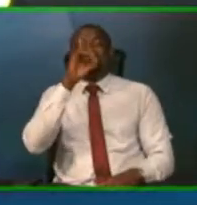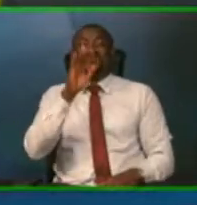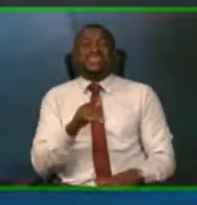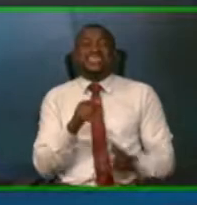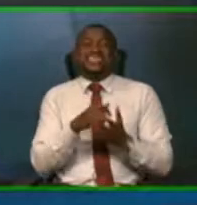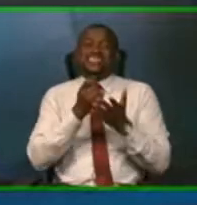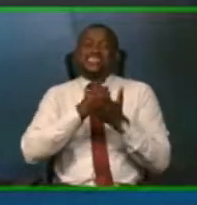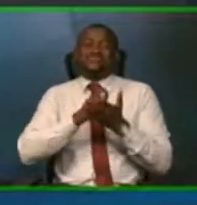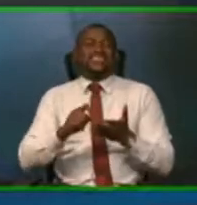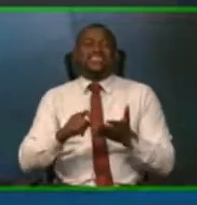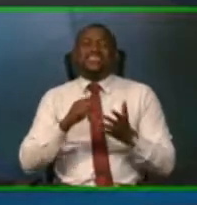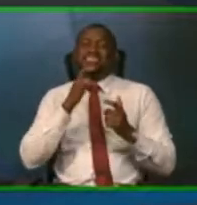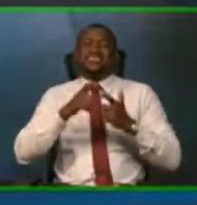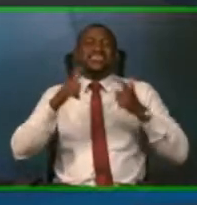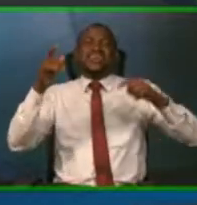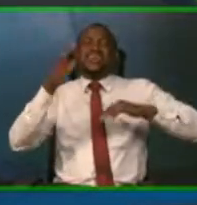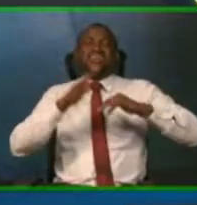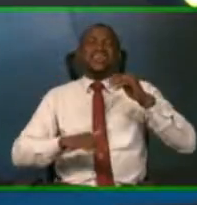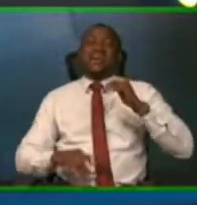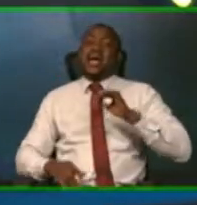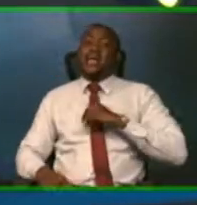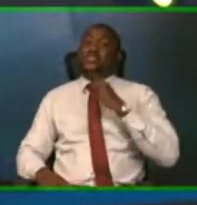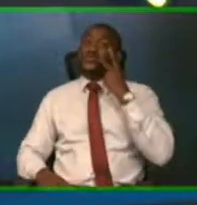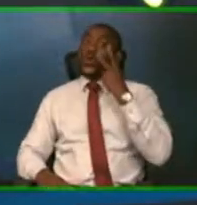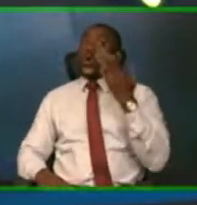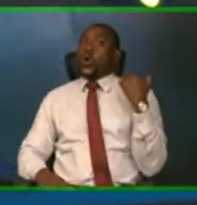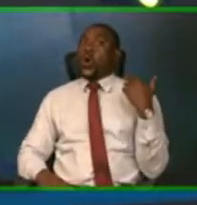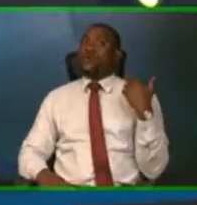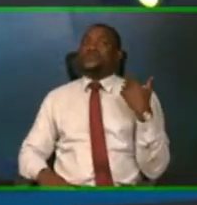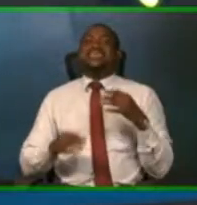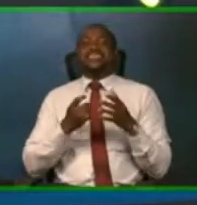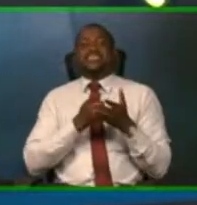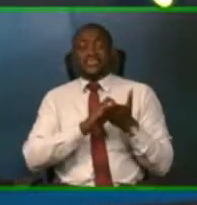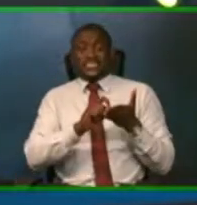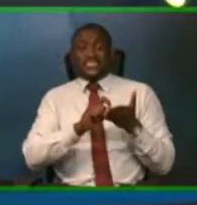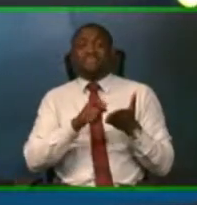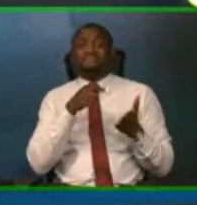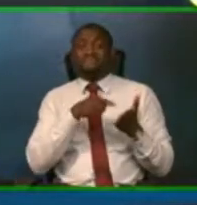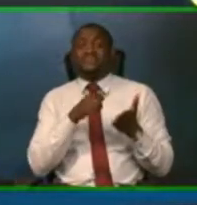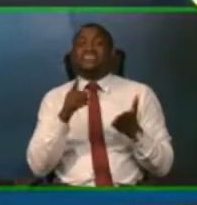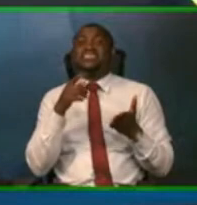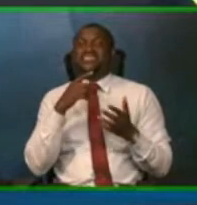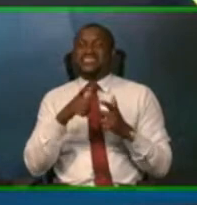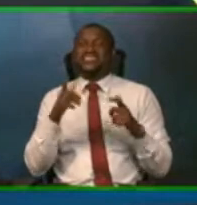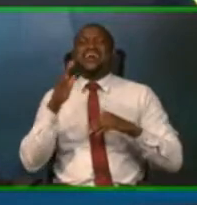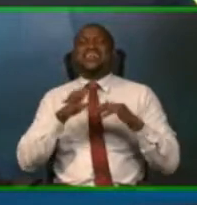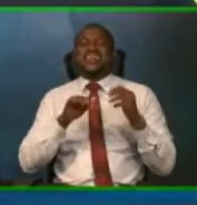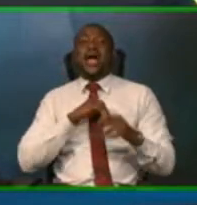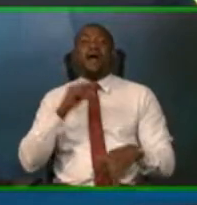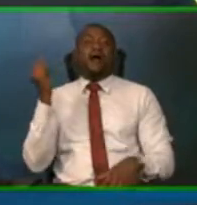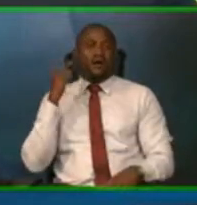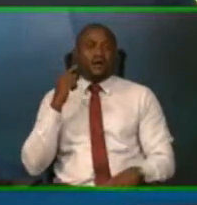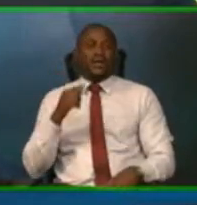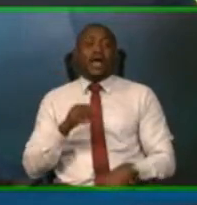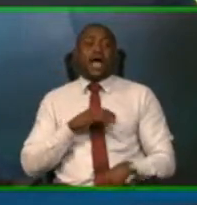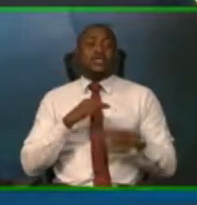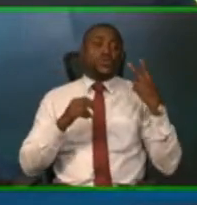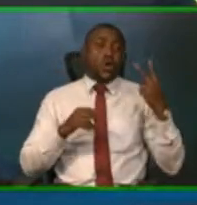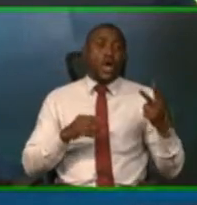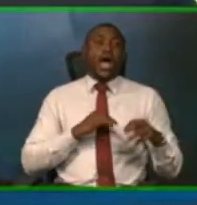is written is greater than I saw. It is written is greater than I heard. I saw, I heard can